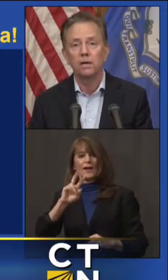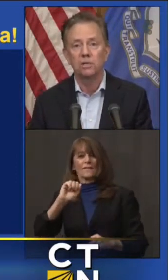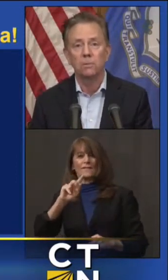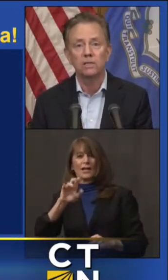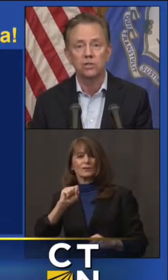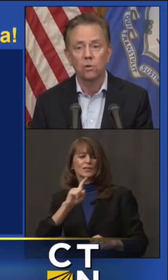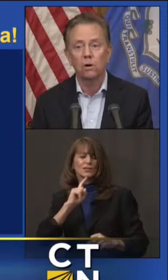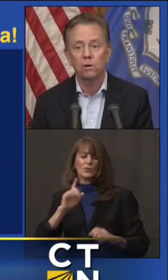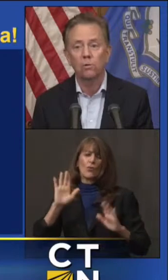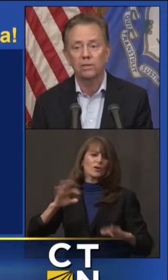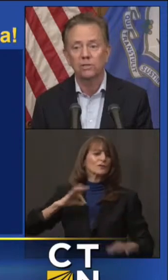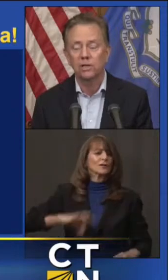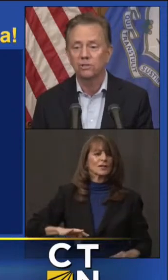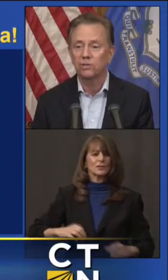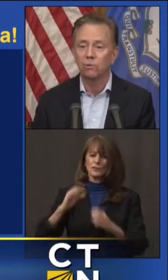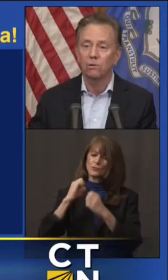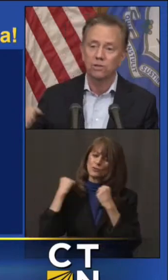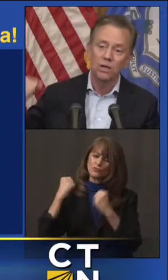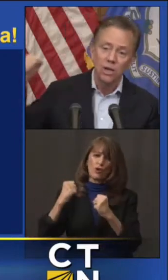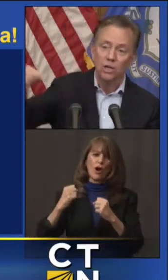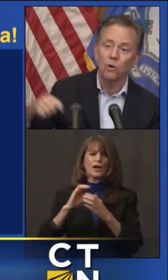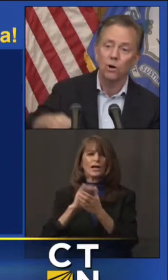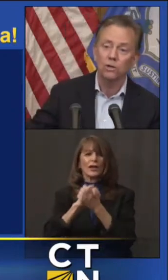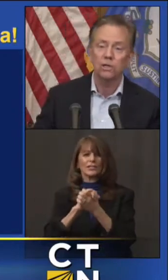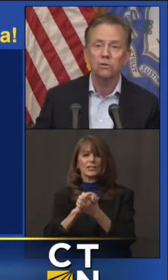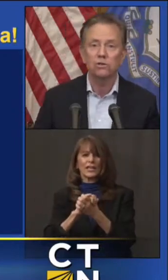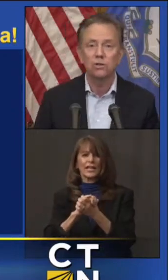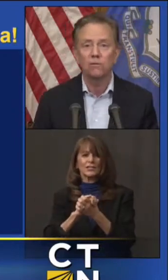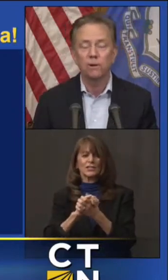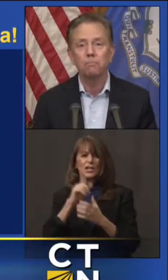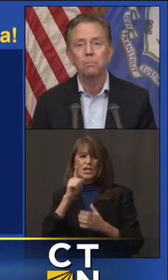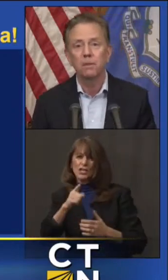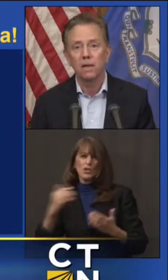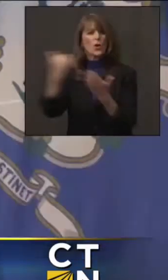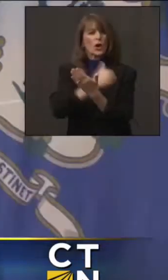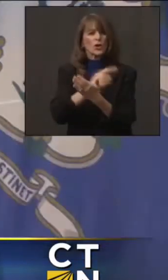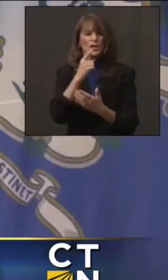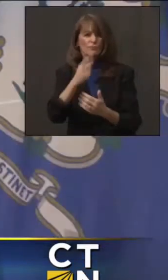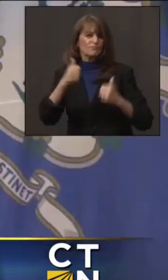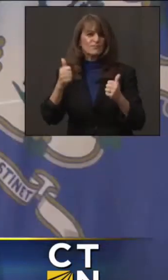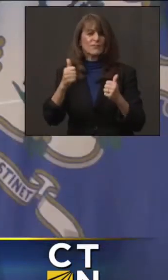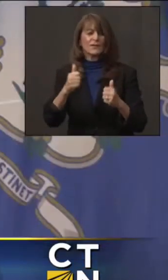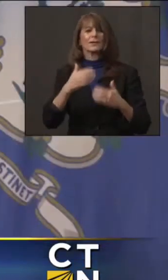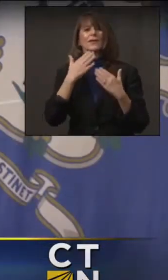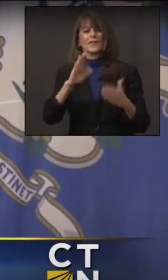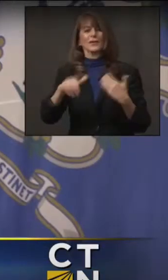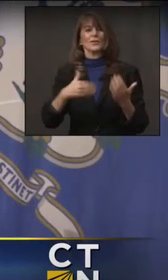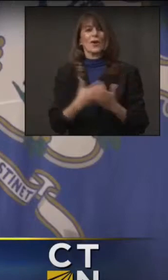plus, and my strong congratulations to Rosa. You earned it. You deserve it. Thank you, everybody.